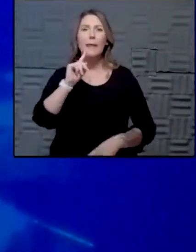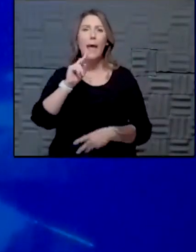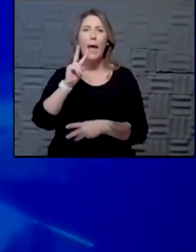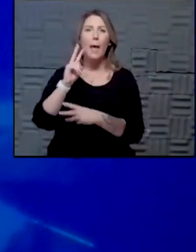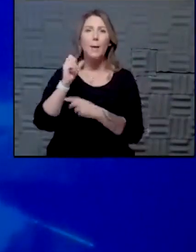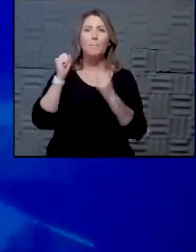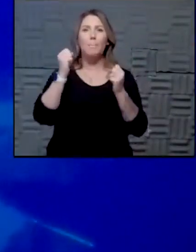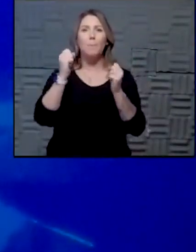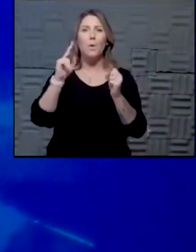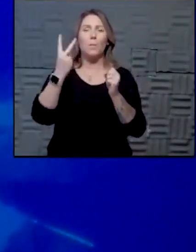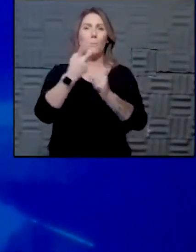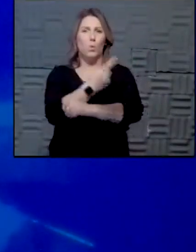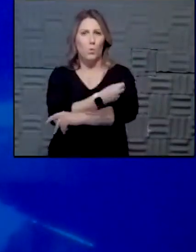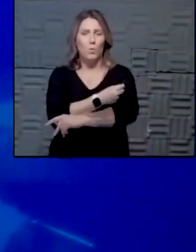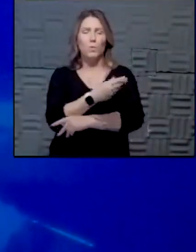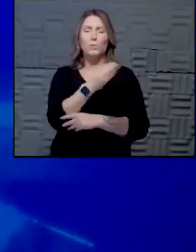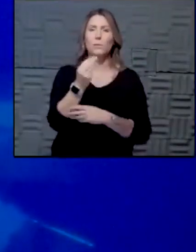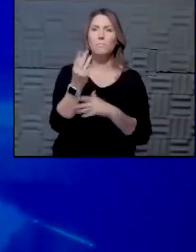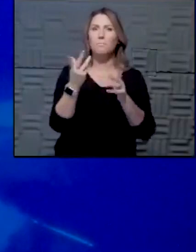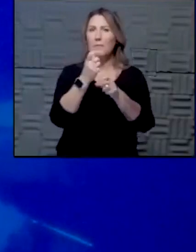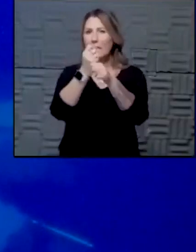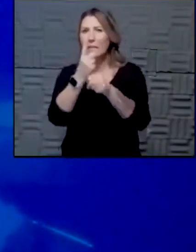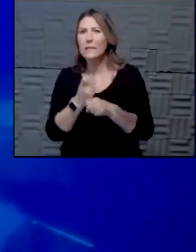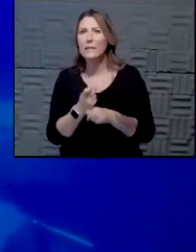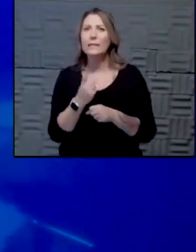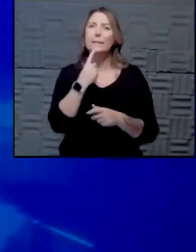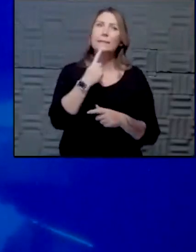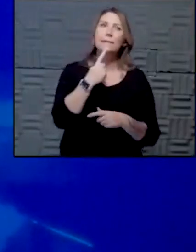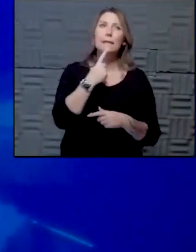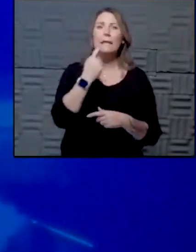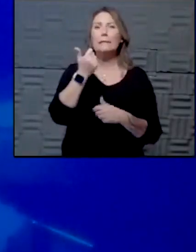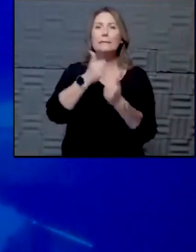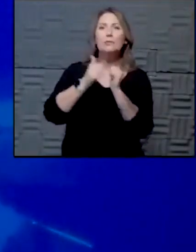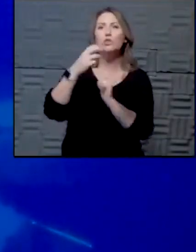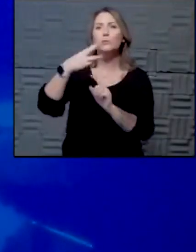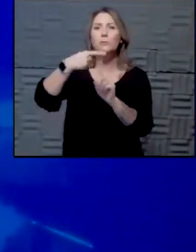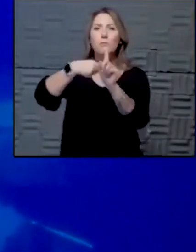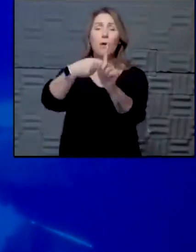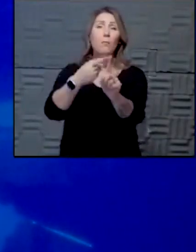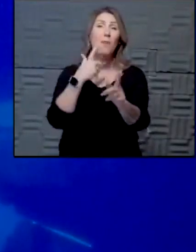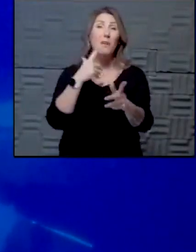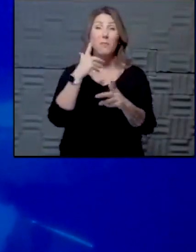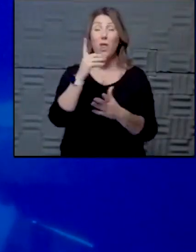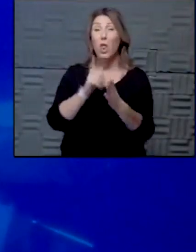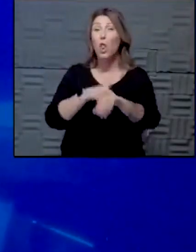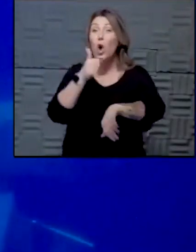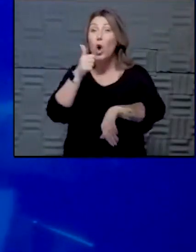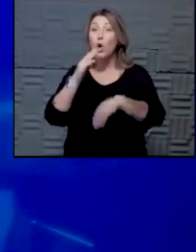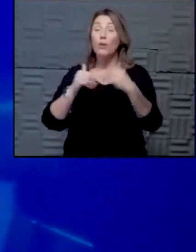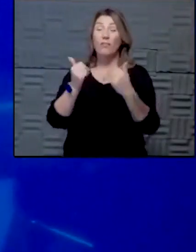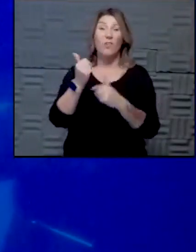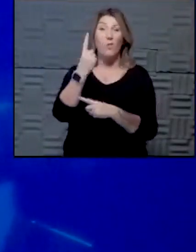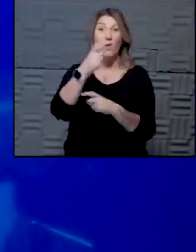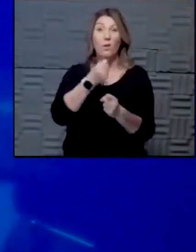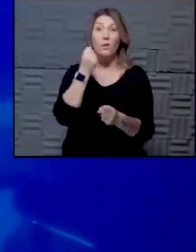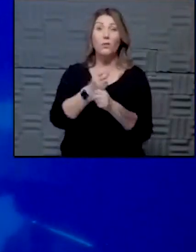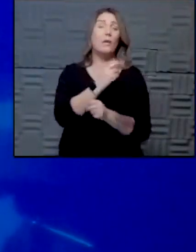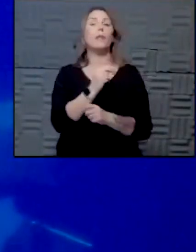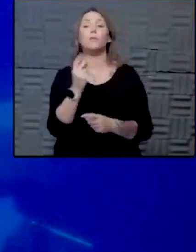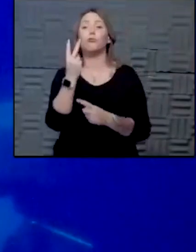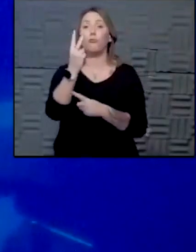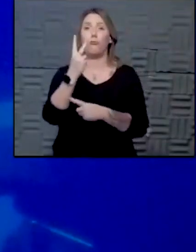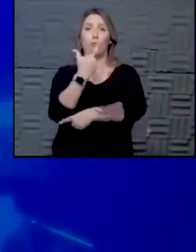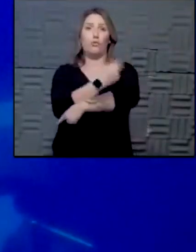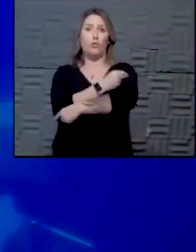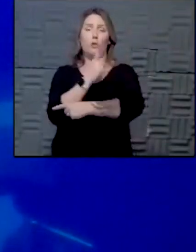I don't think we really know for sure. There have been some people said it's every 6 months, and some people said maybe even longer than a year, because the immunity from that boost, that two-shot regimen